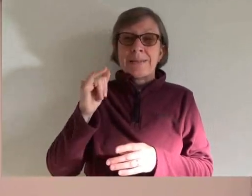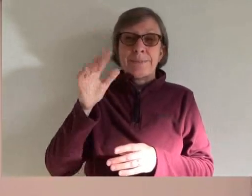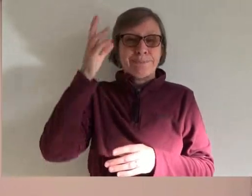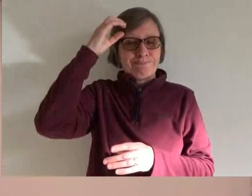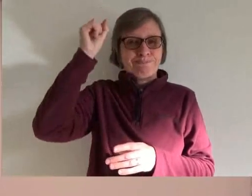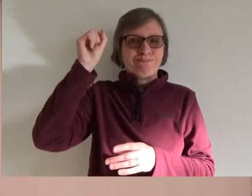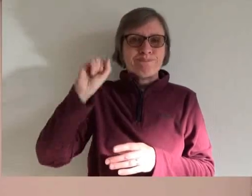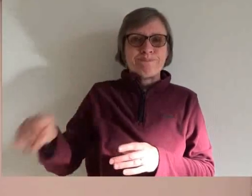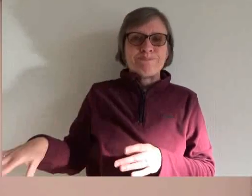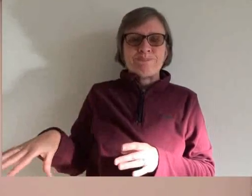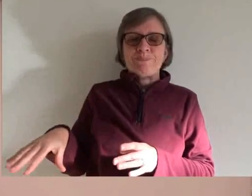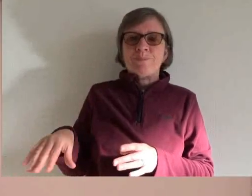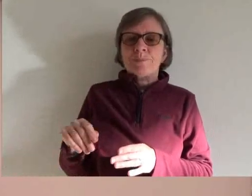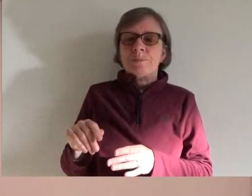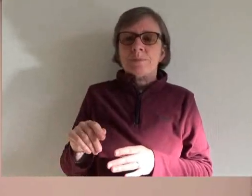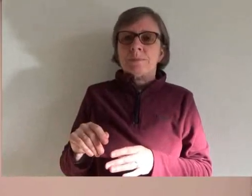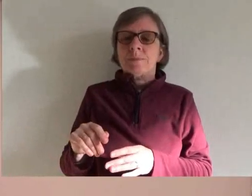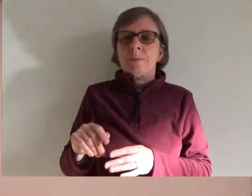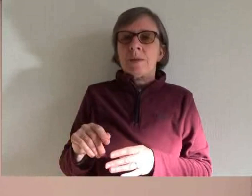But because we are